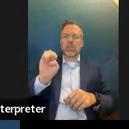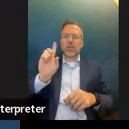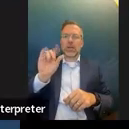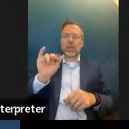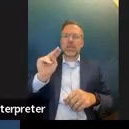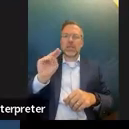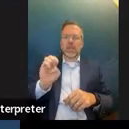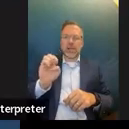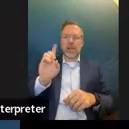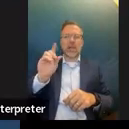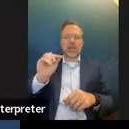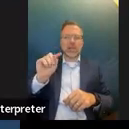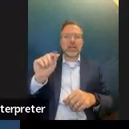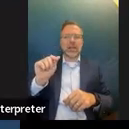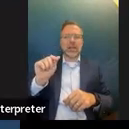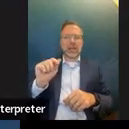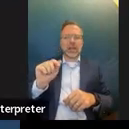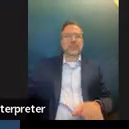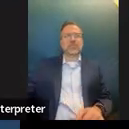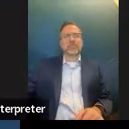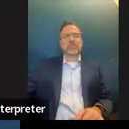in your present level.